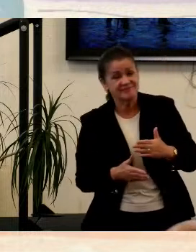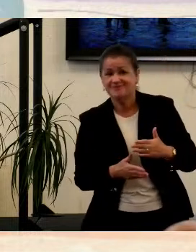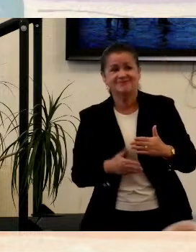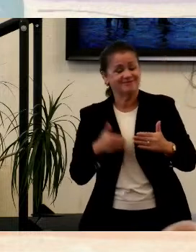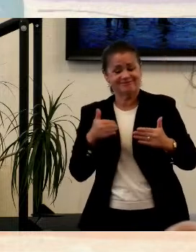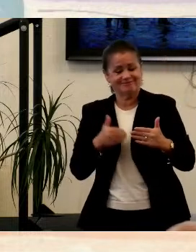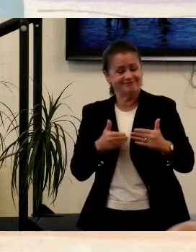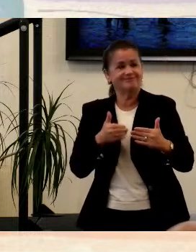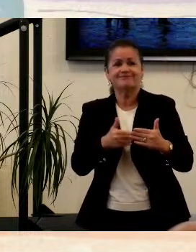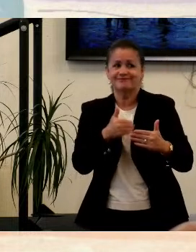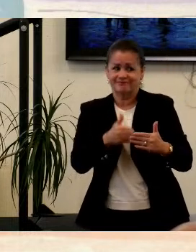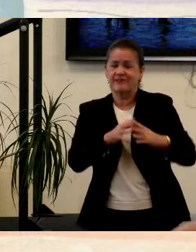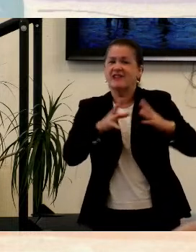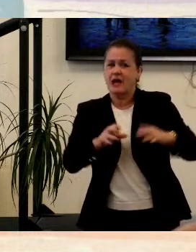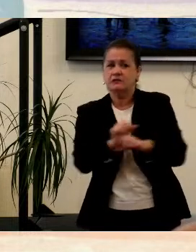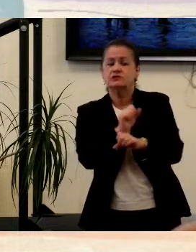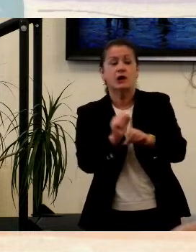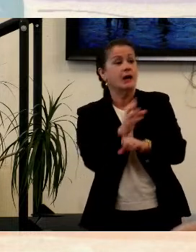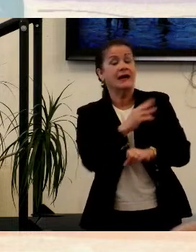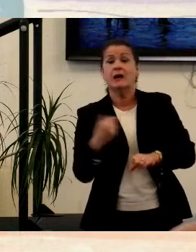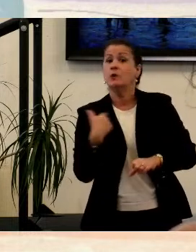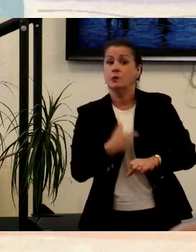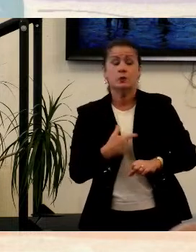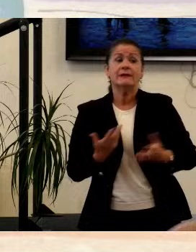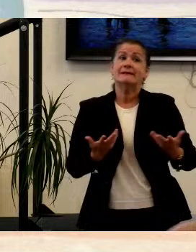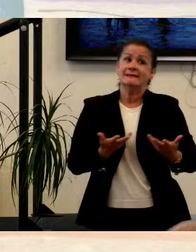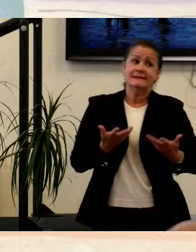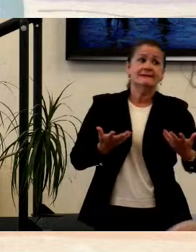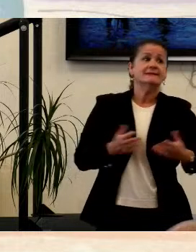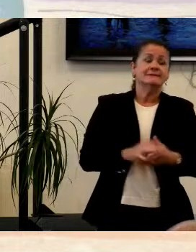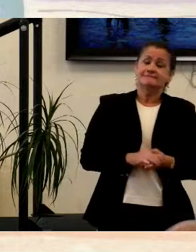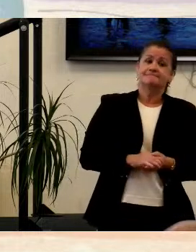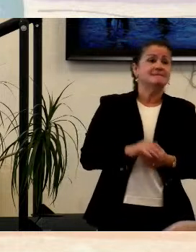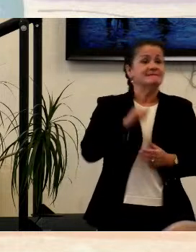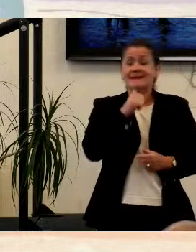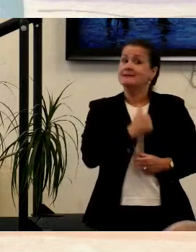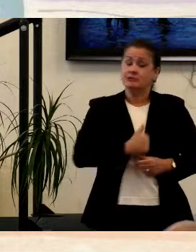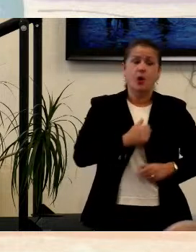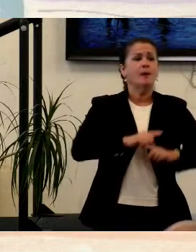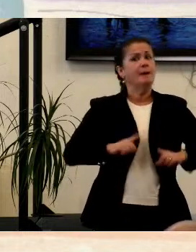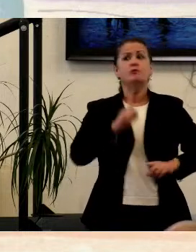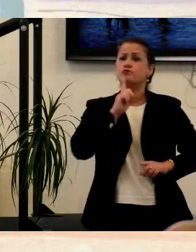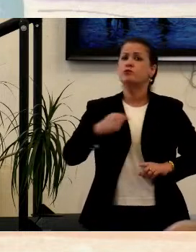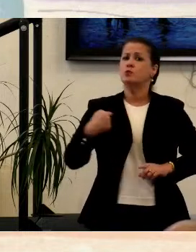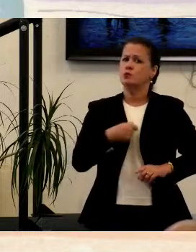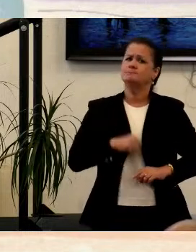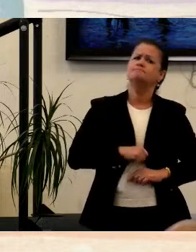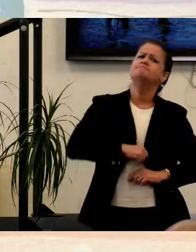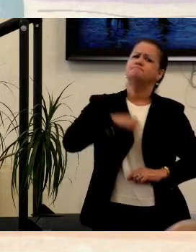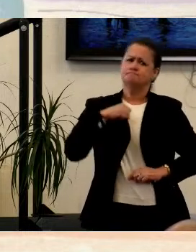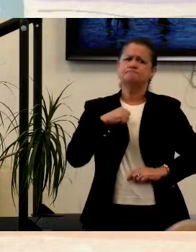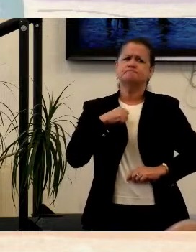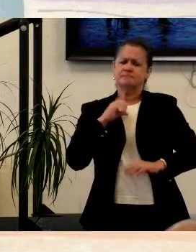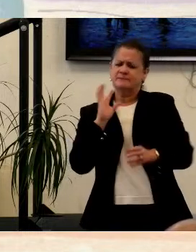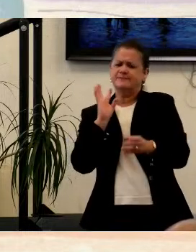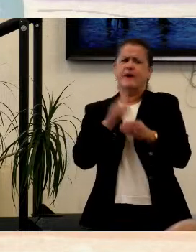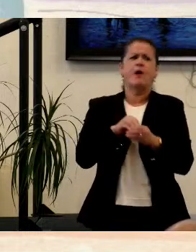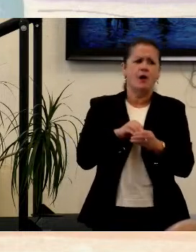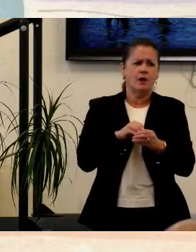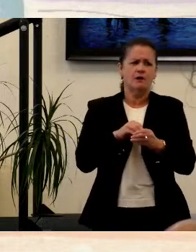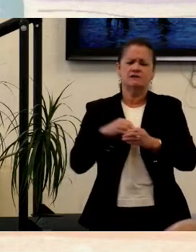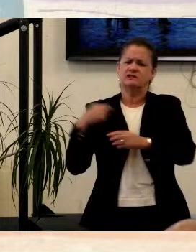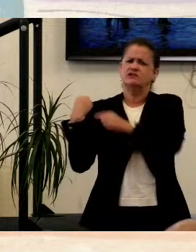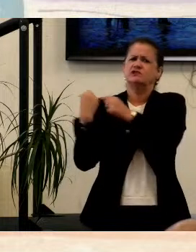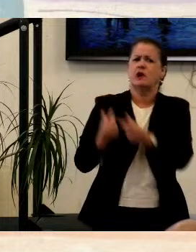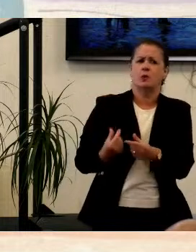those jobs, and we've made no apologies for it. In fact, we've taken pride in engaging in generational work.